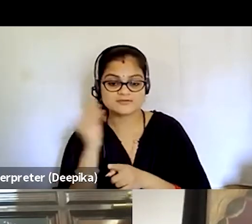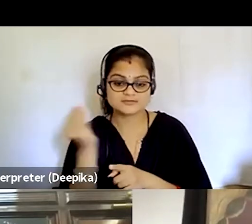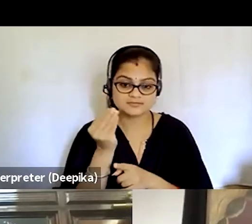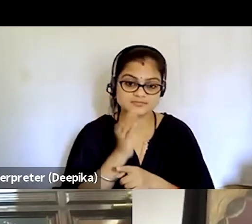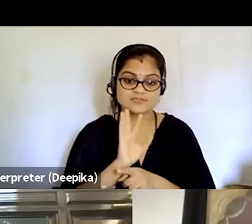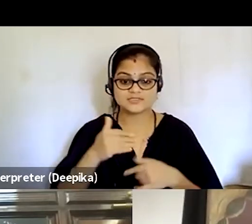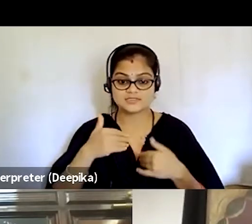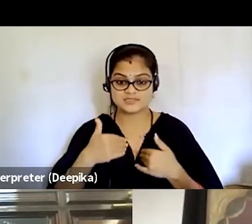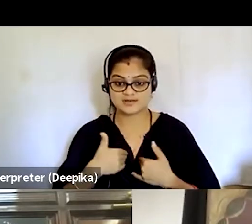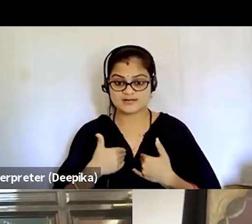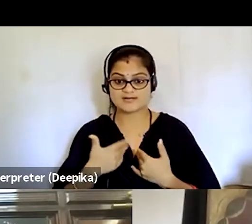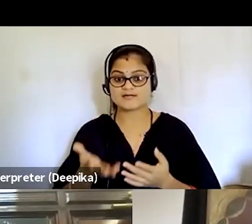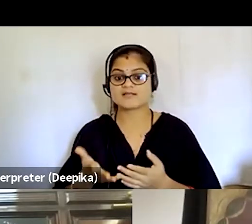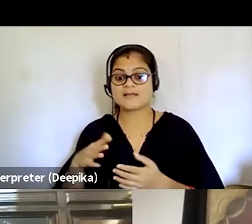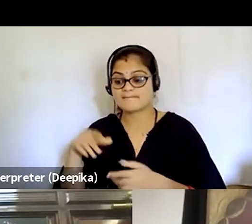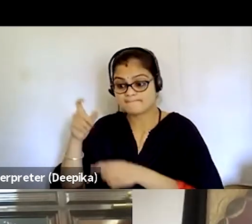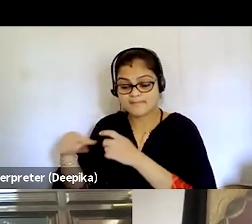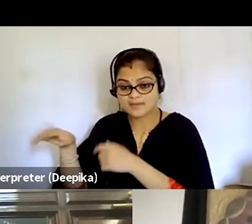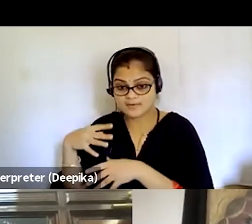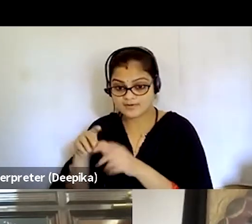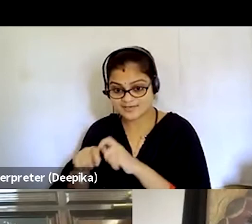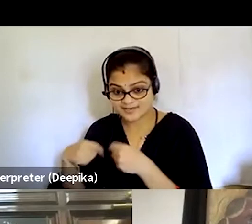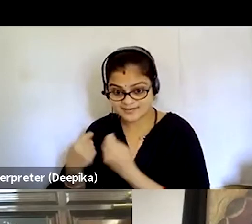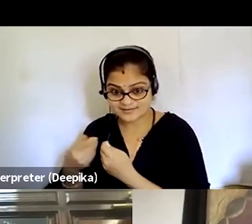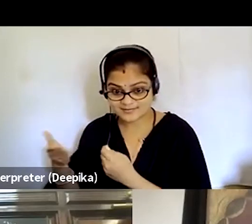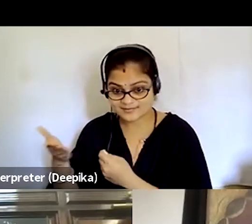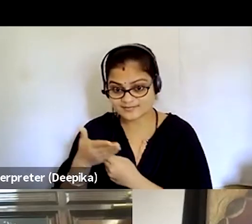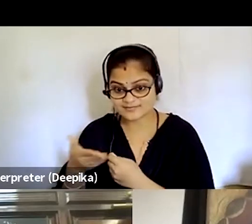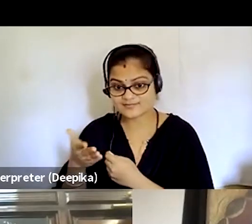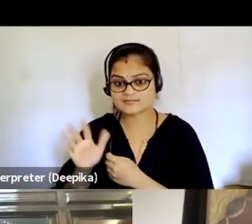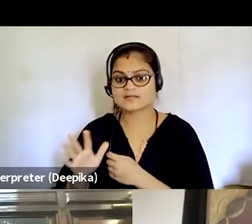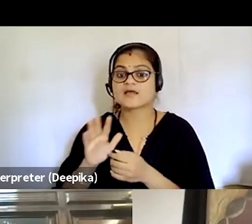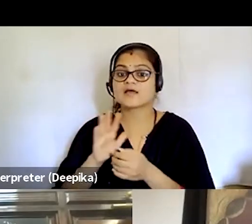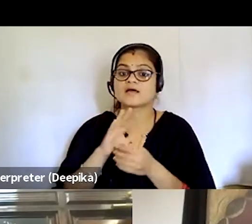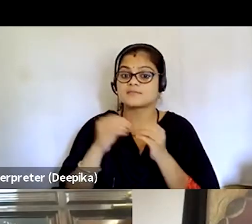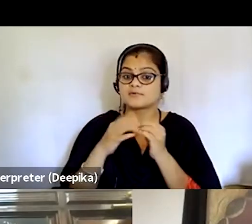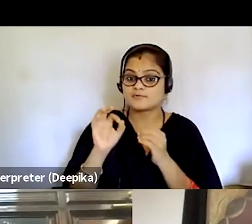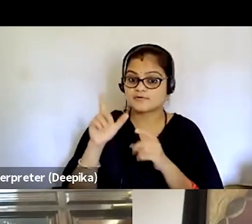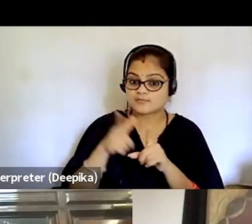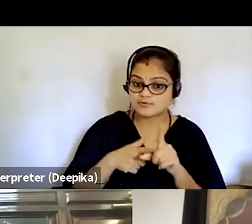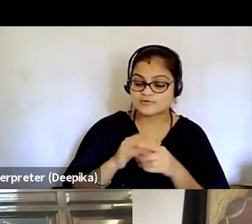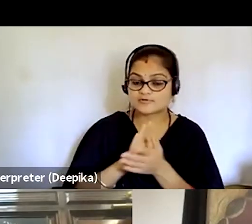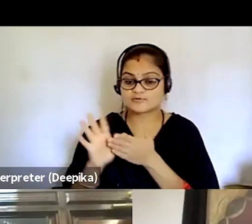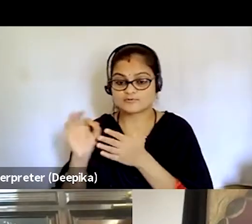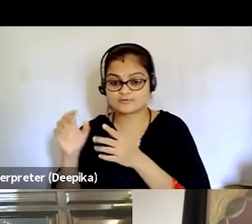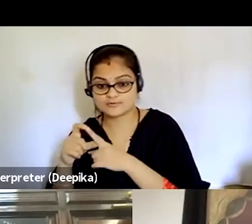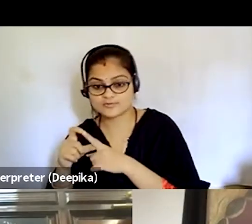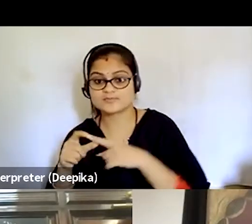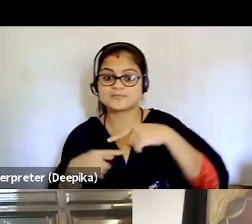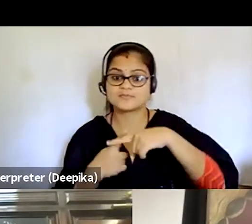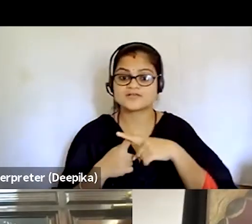but we did have people who would mash up Bollywood even with Western